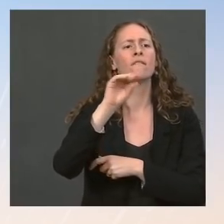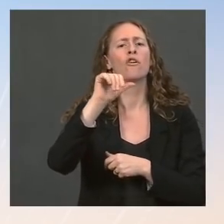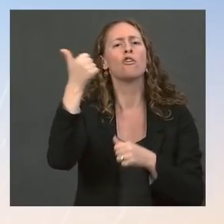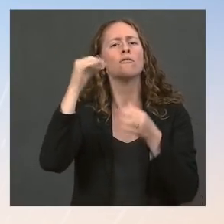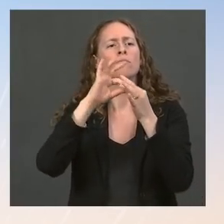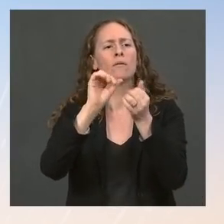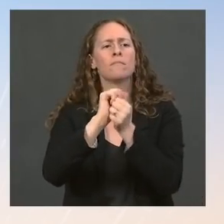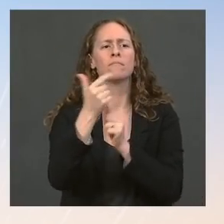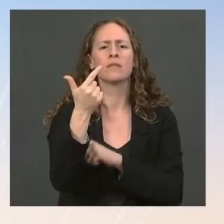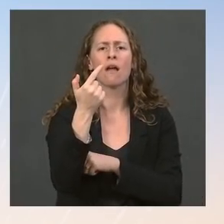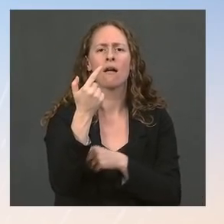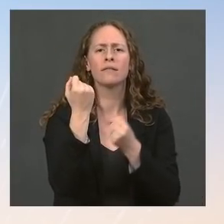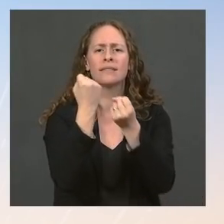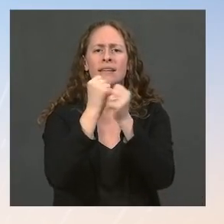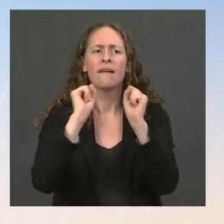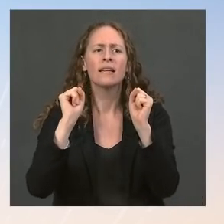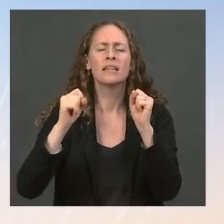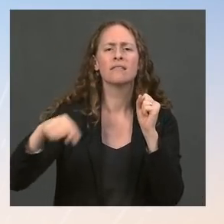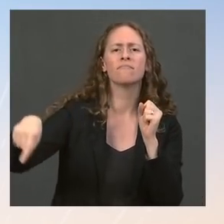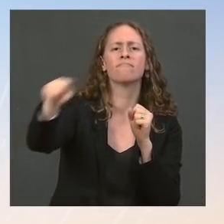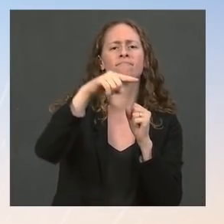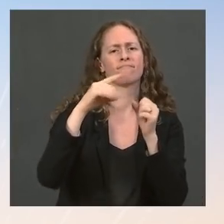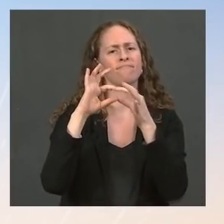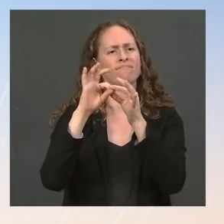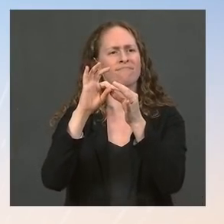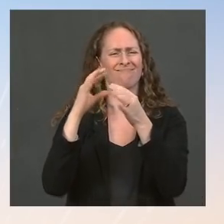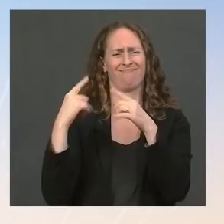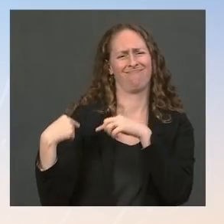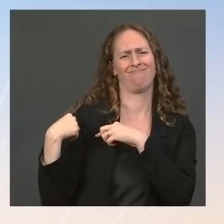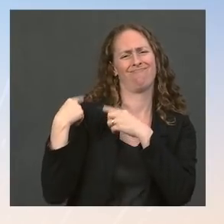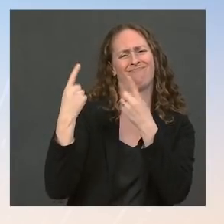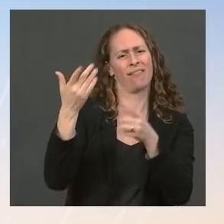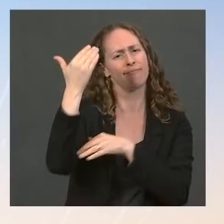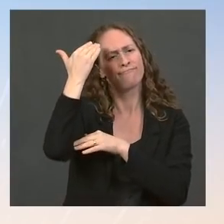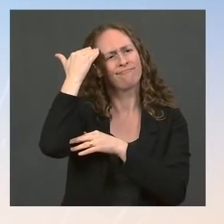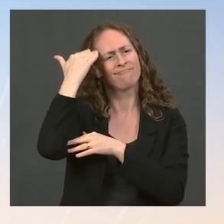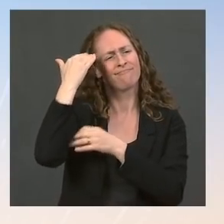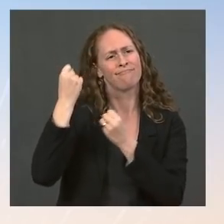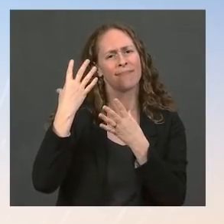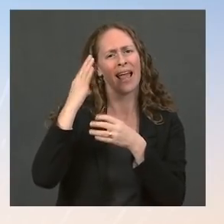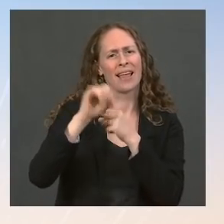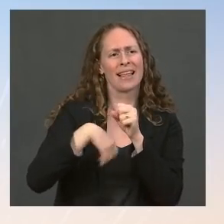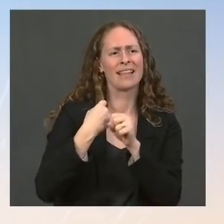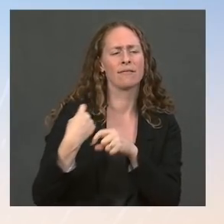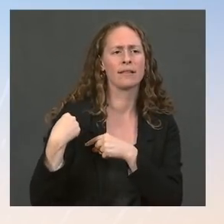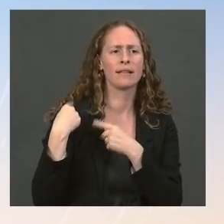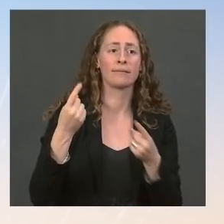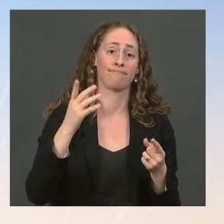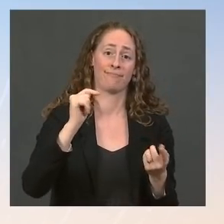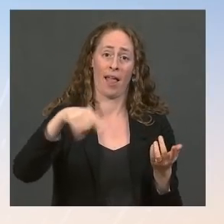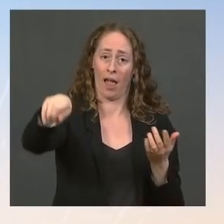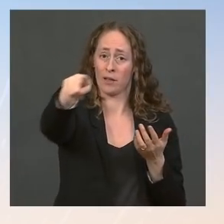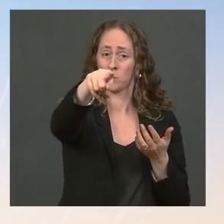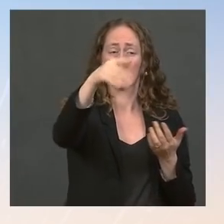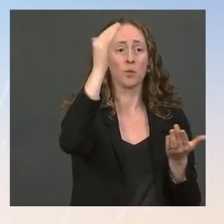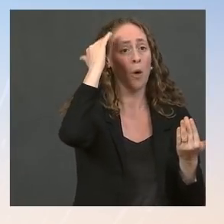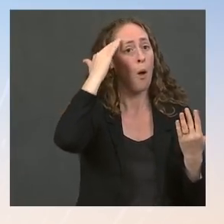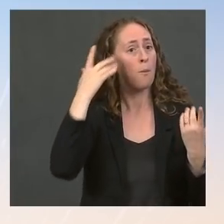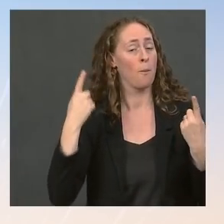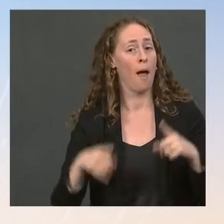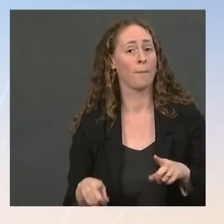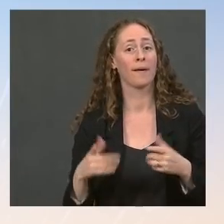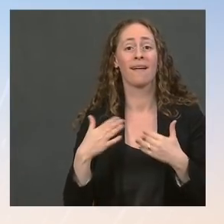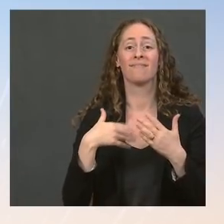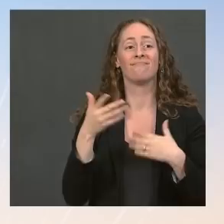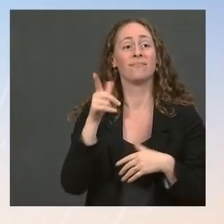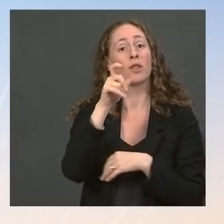safety organization over time. And there was only one. But we also knew, and we were clear-eyed about nominating anyone, even anyone as